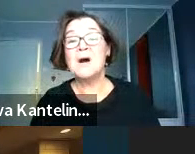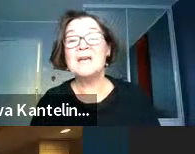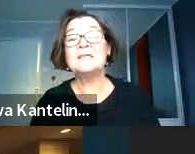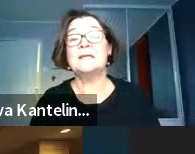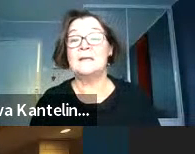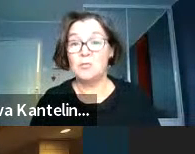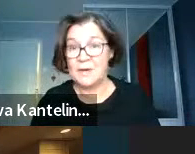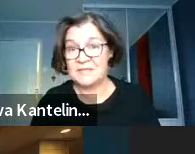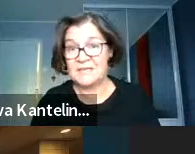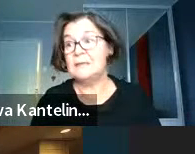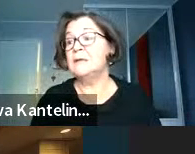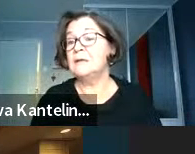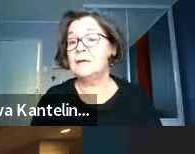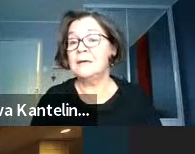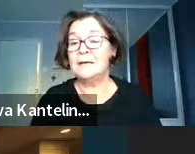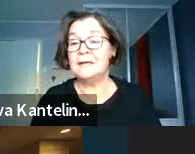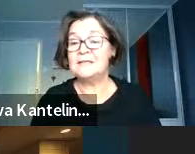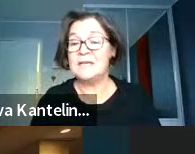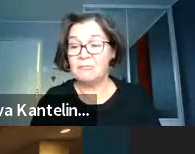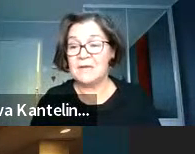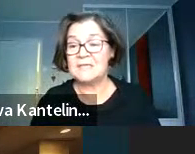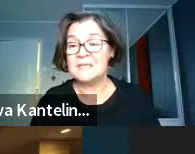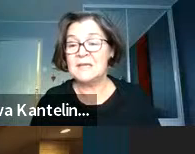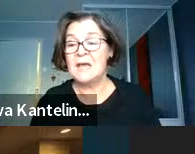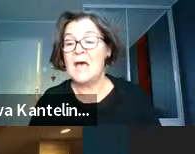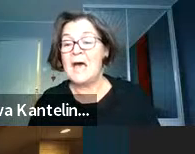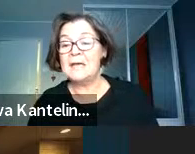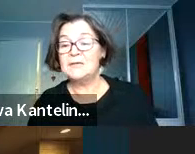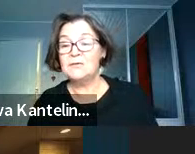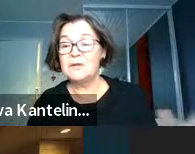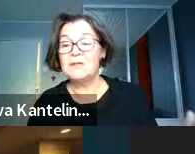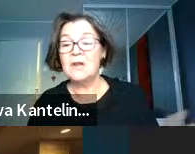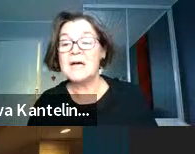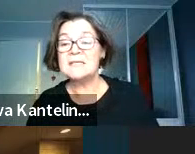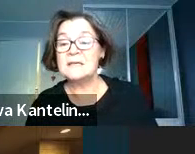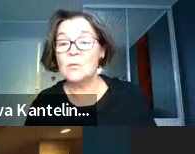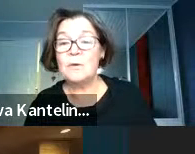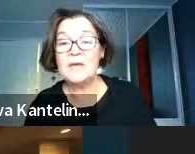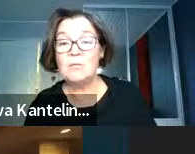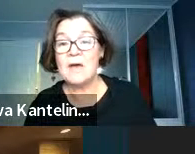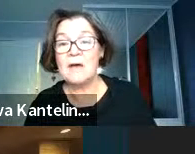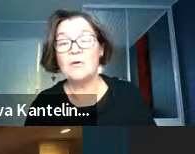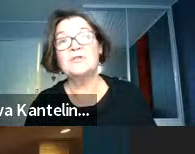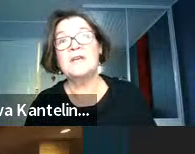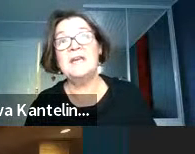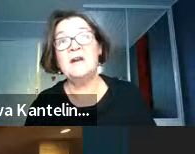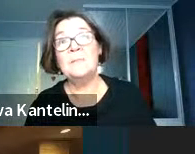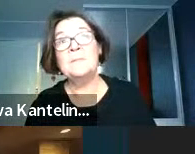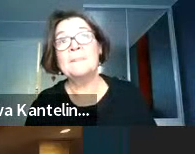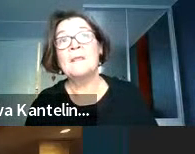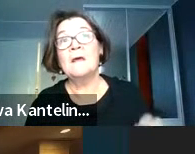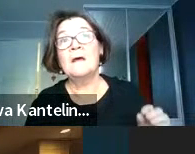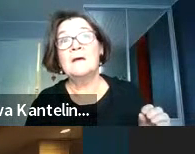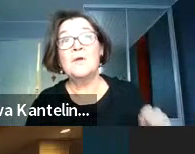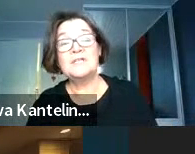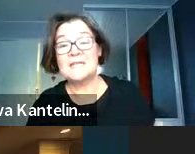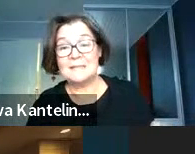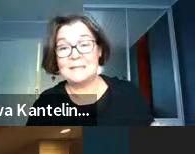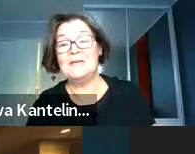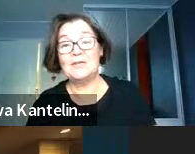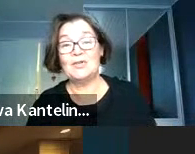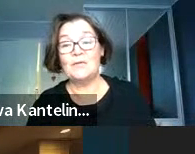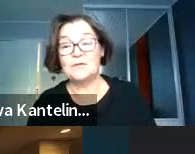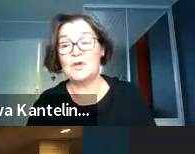it was minus 20 degrees. And during the last week, we have got here